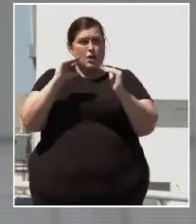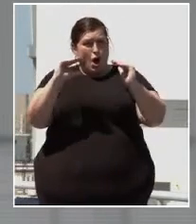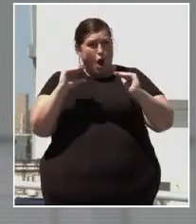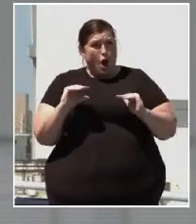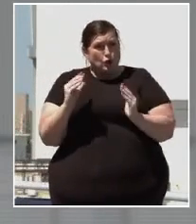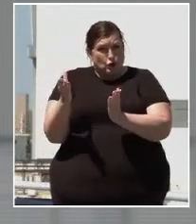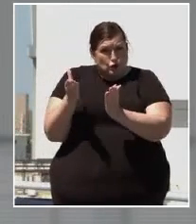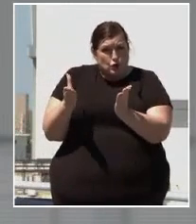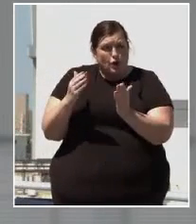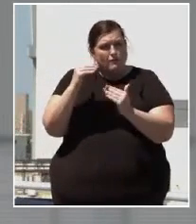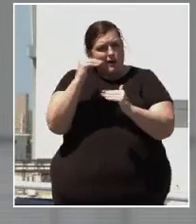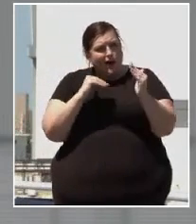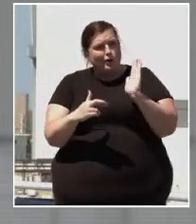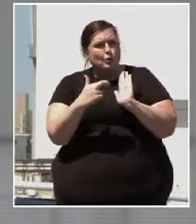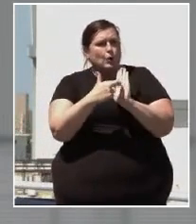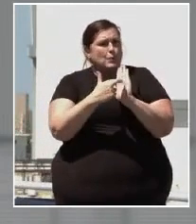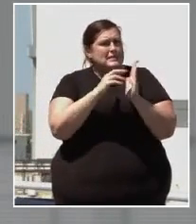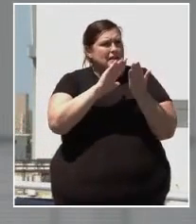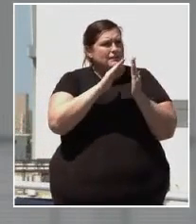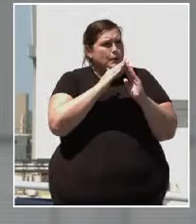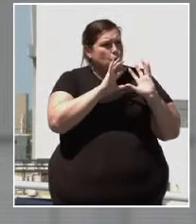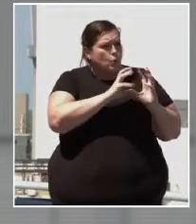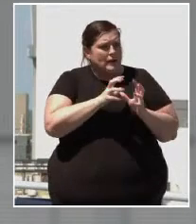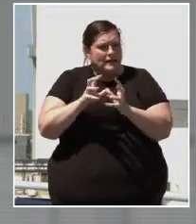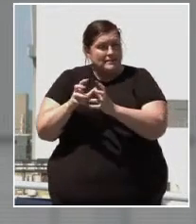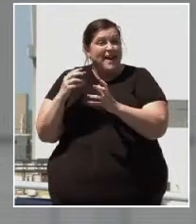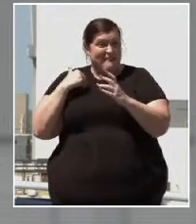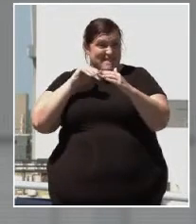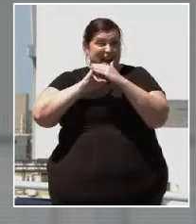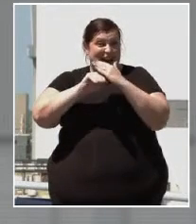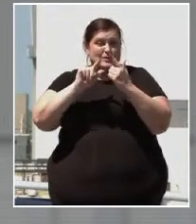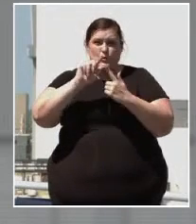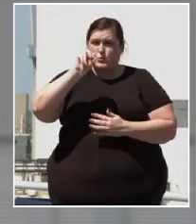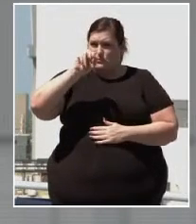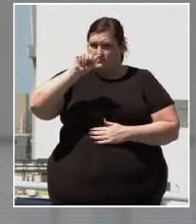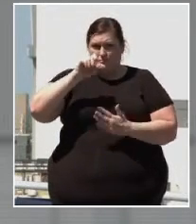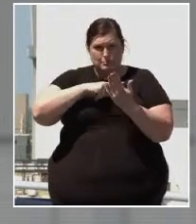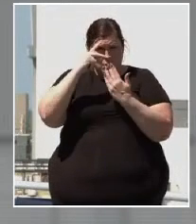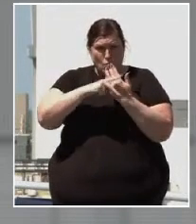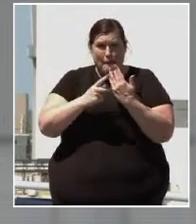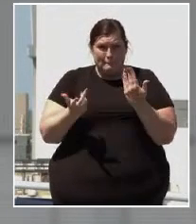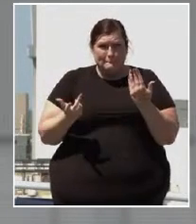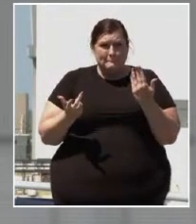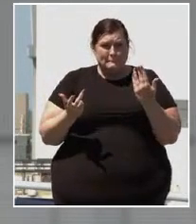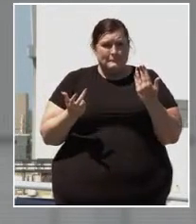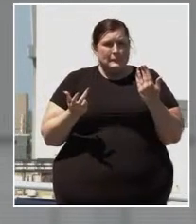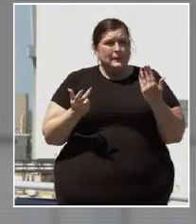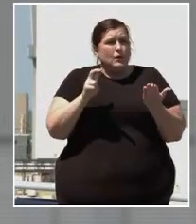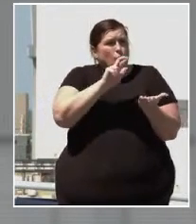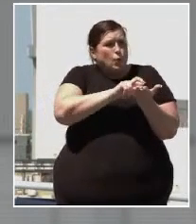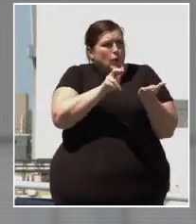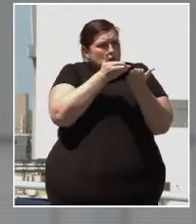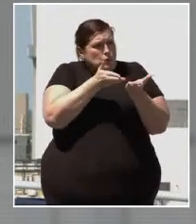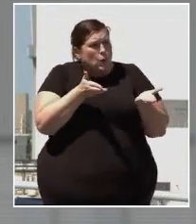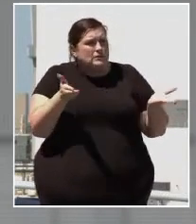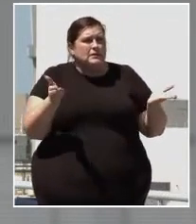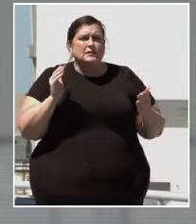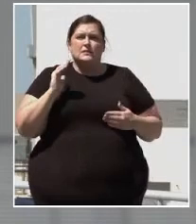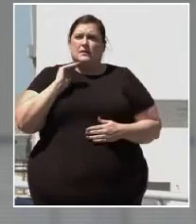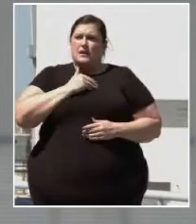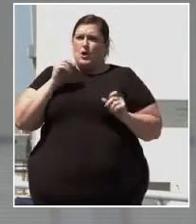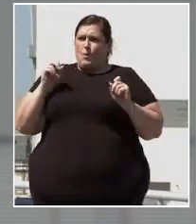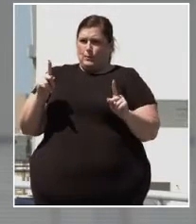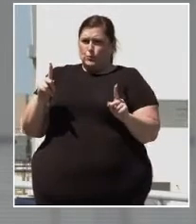under represented communities have access to NASA's programs and our resources and our